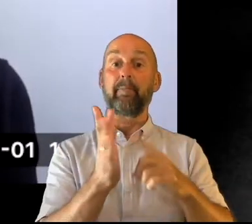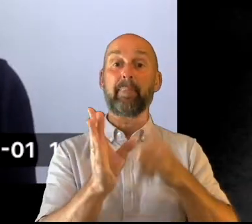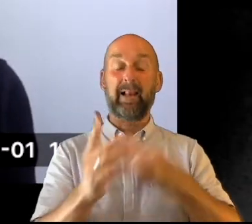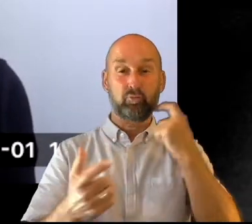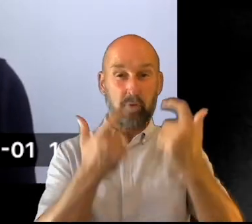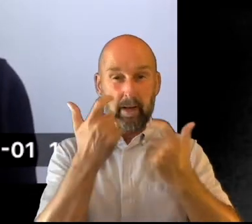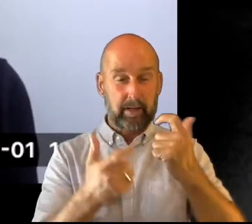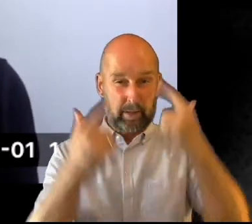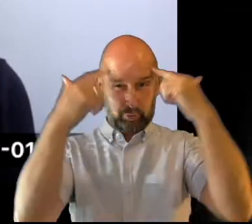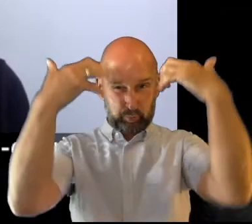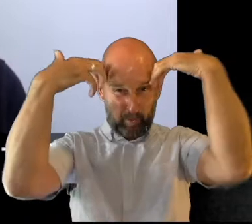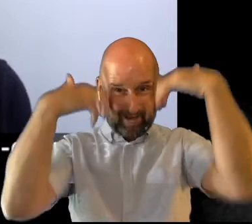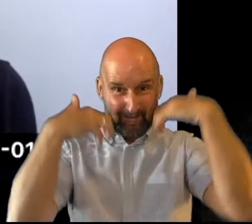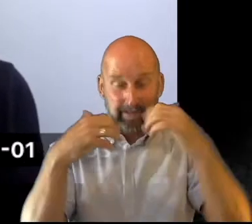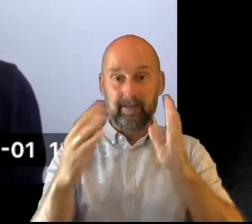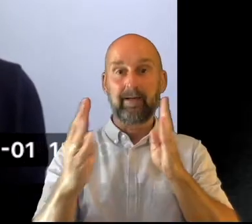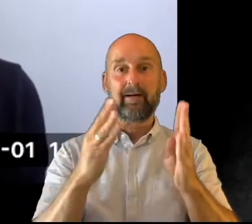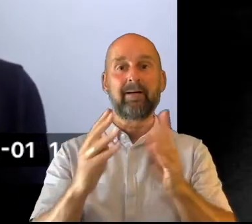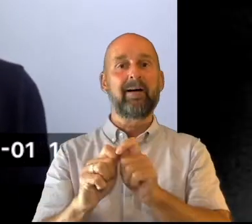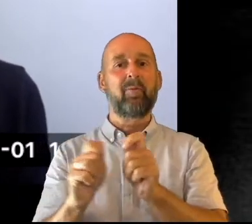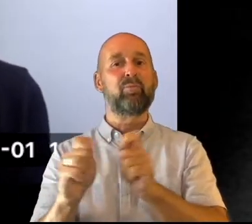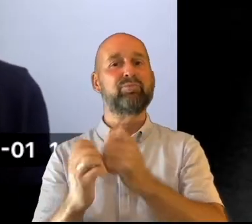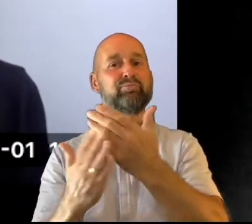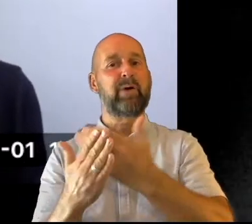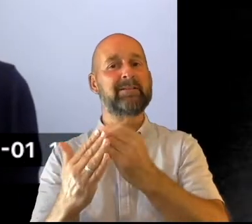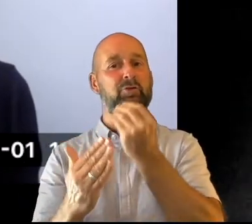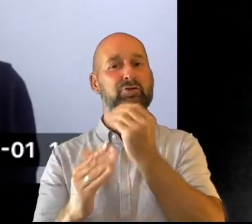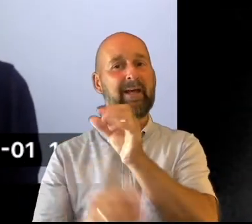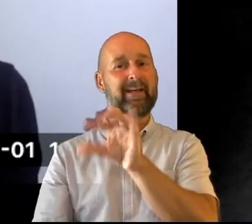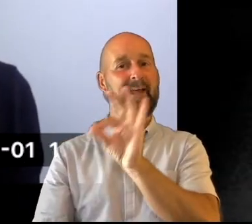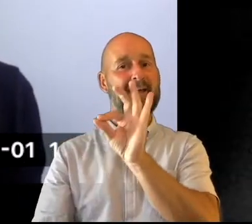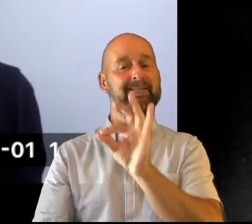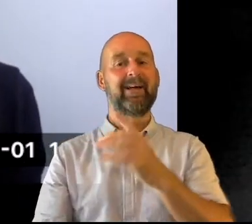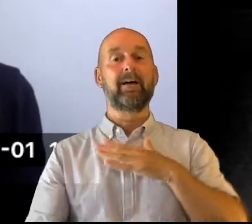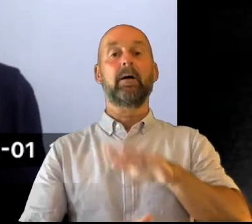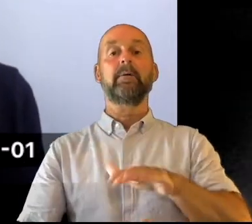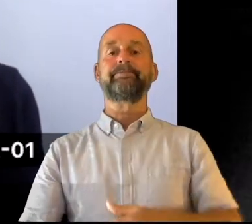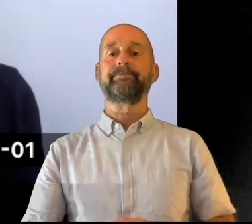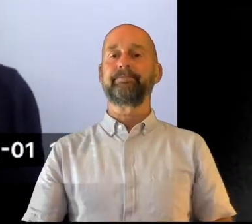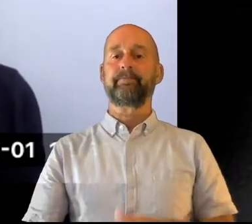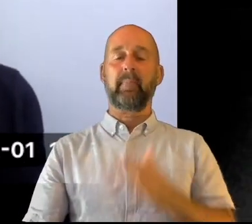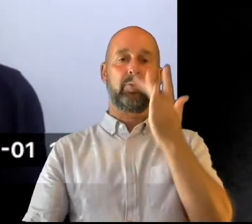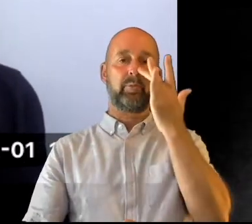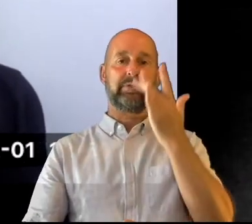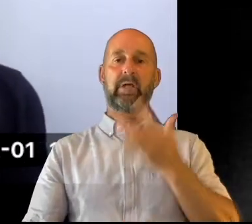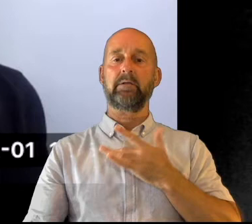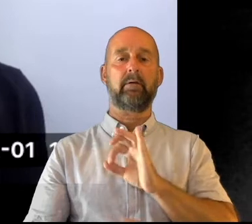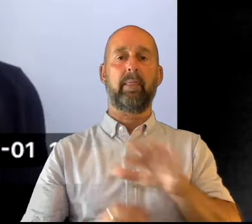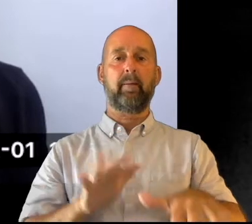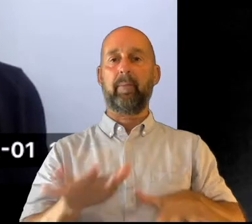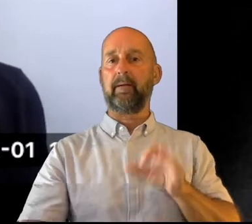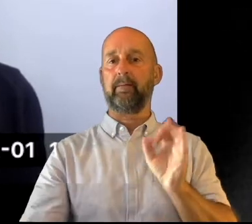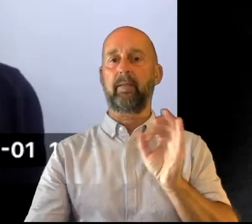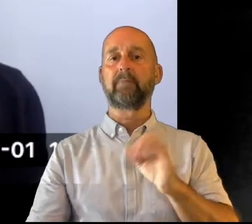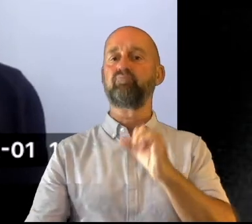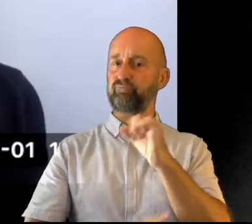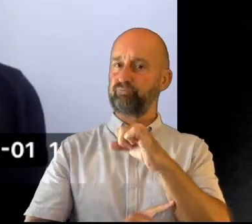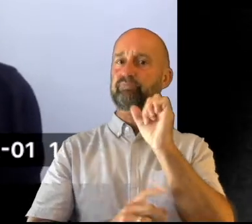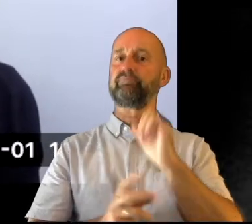corridors, sweating. He passes a press lunch guest, and as he does, slows down. pretending he is not panicked,